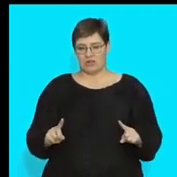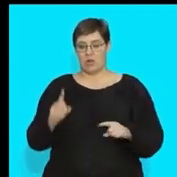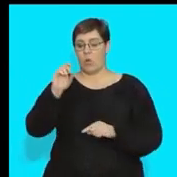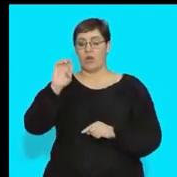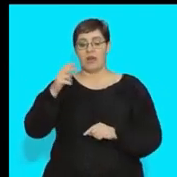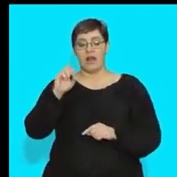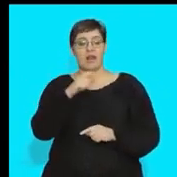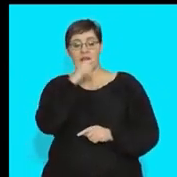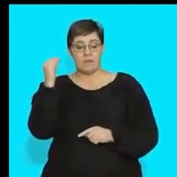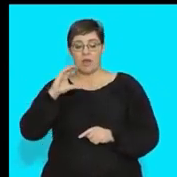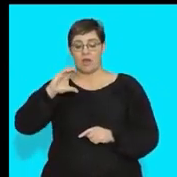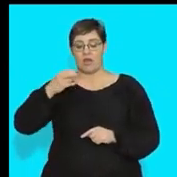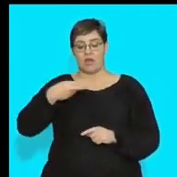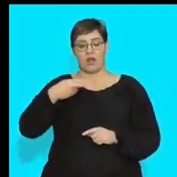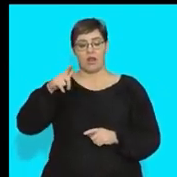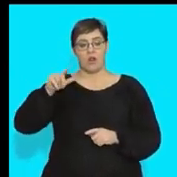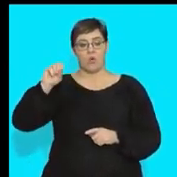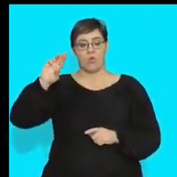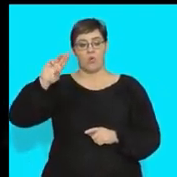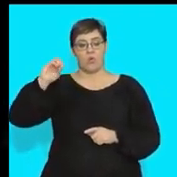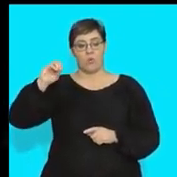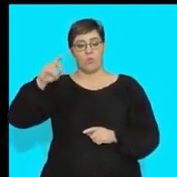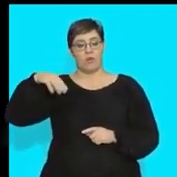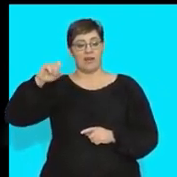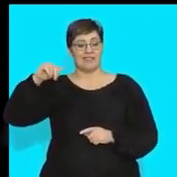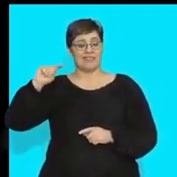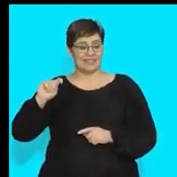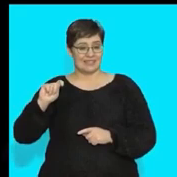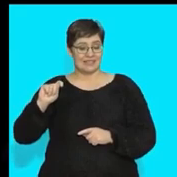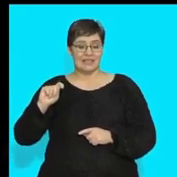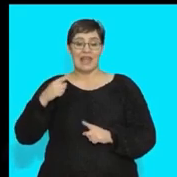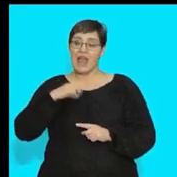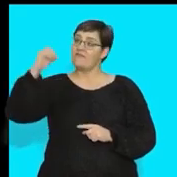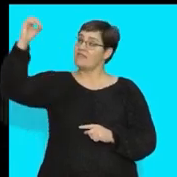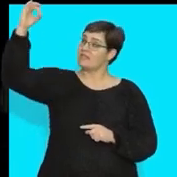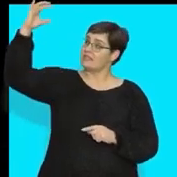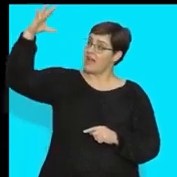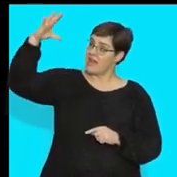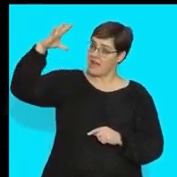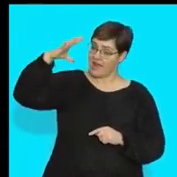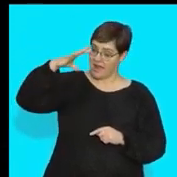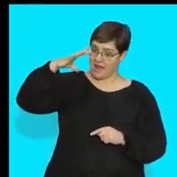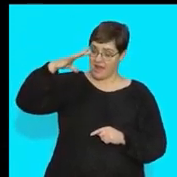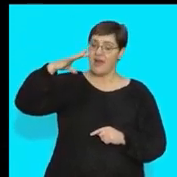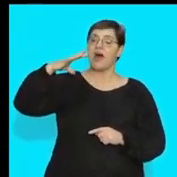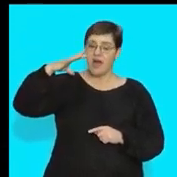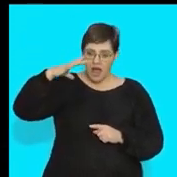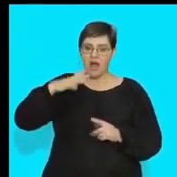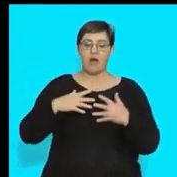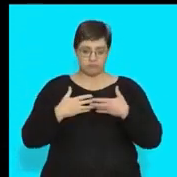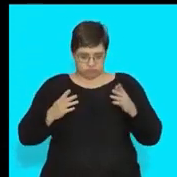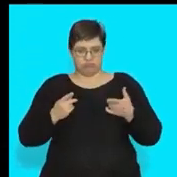a chloroplast, which, when triggered by sunlight, a whole lot of reactions